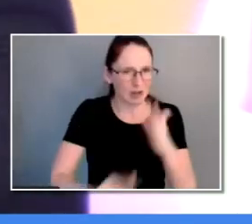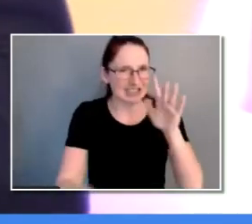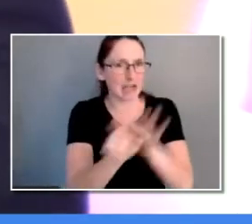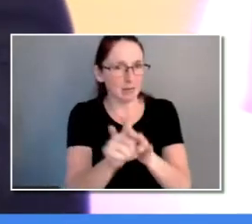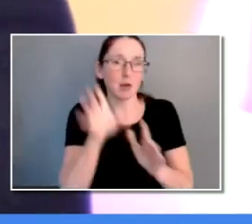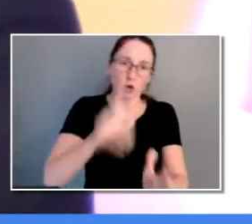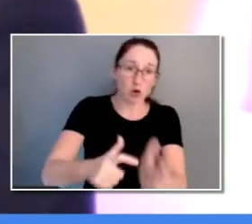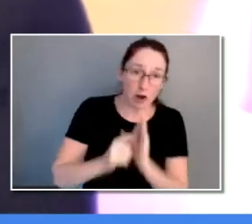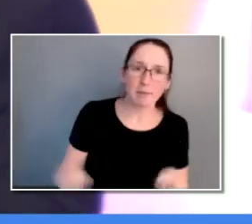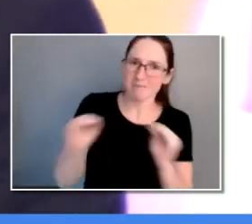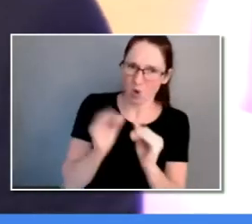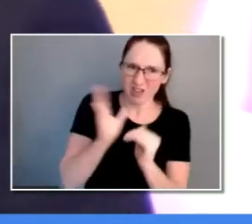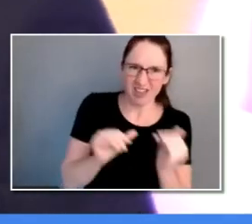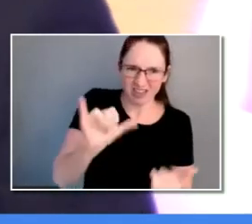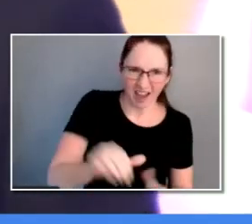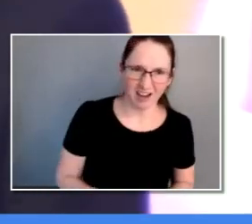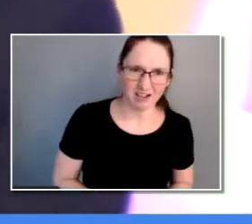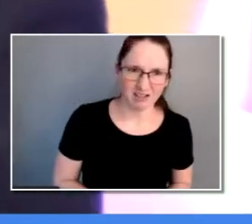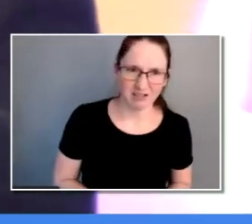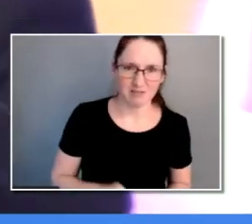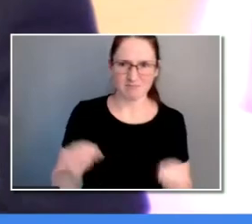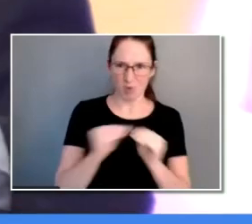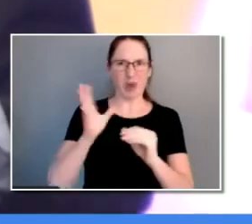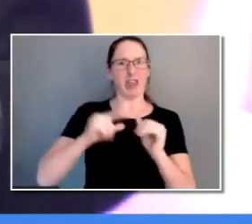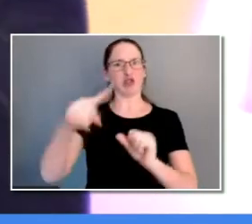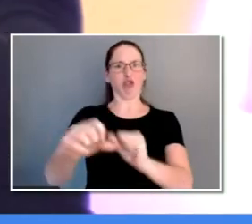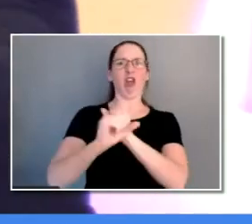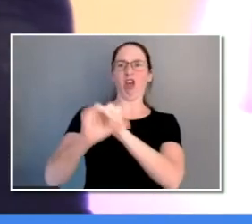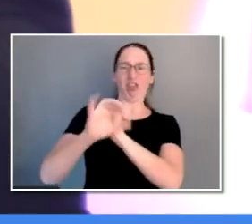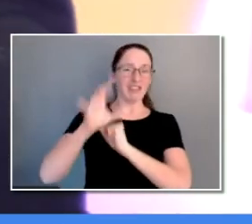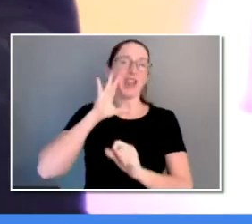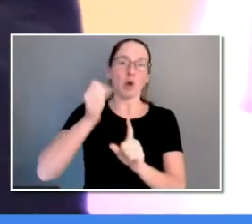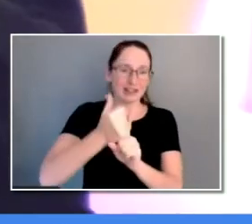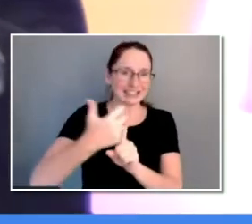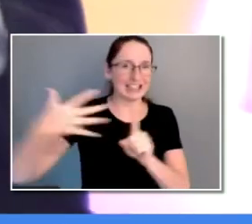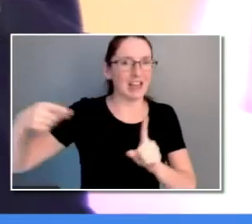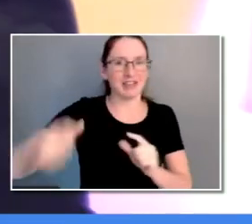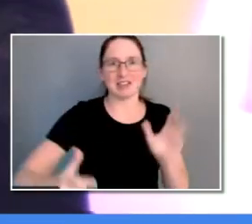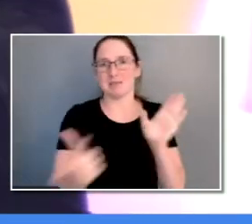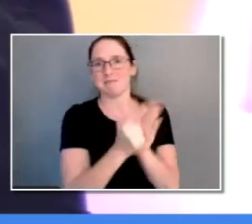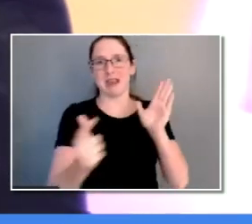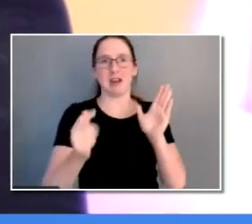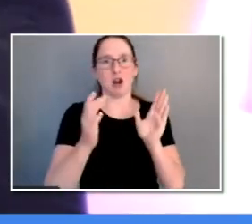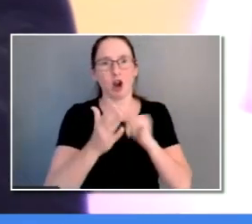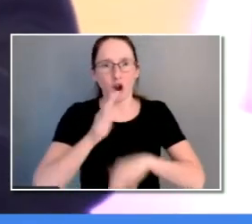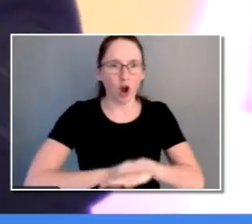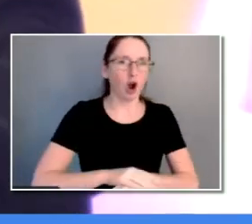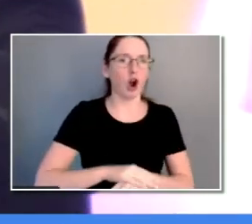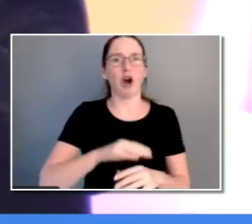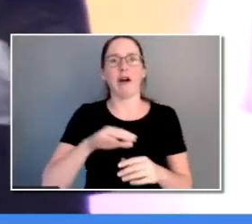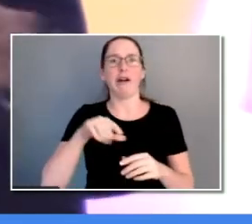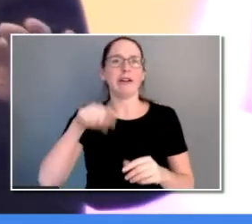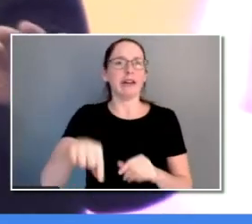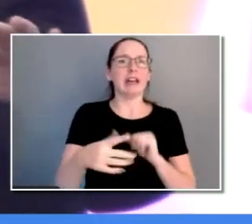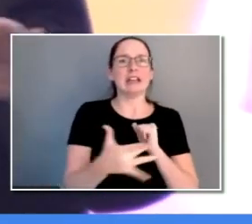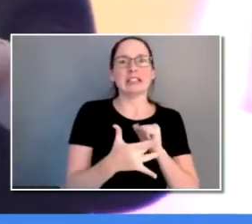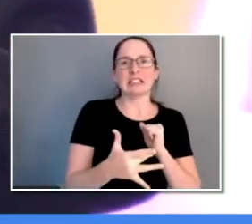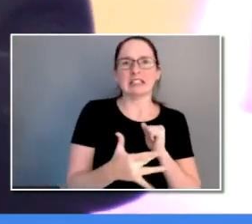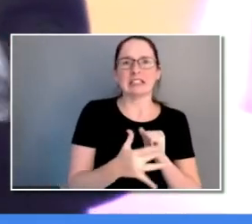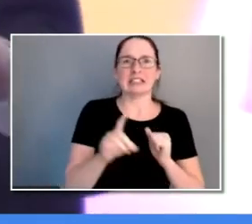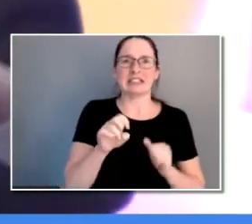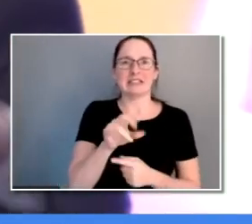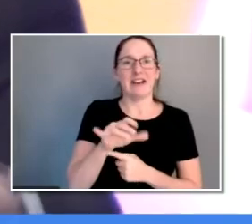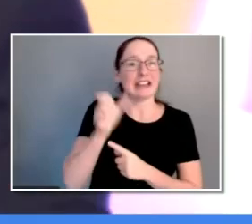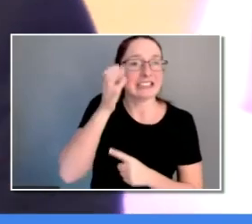require more than that. Because they will extend this ban on divisive concepts in schools, or at least they will try,